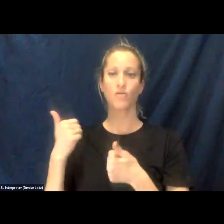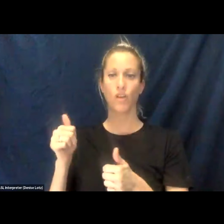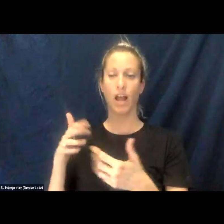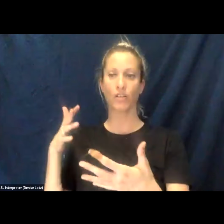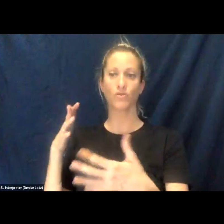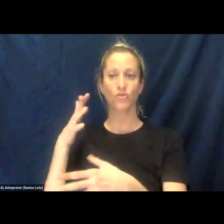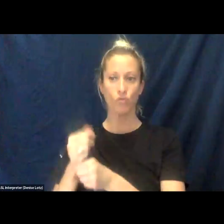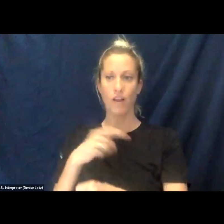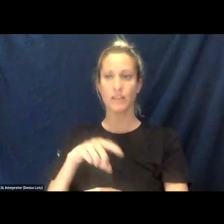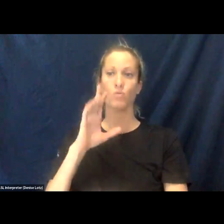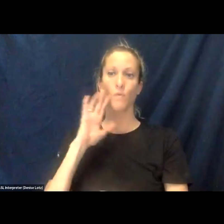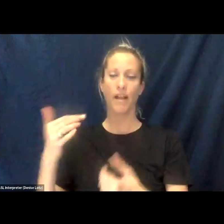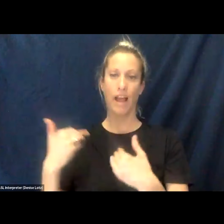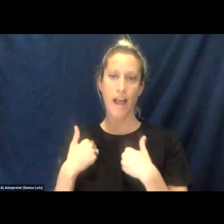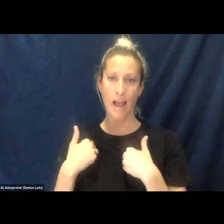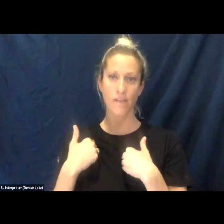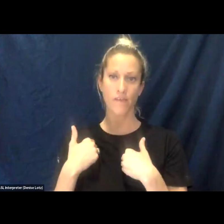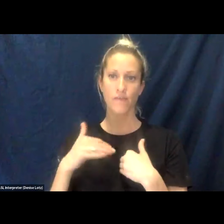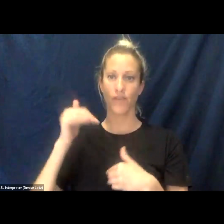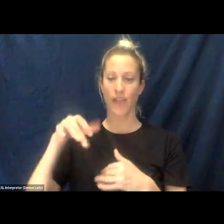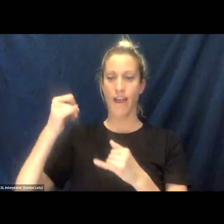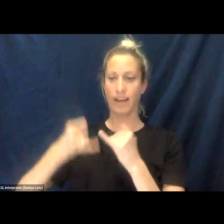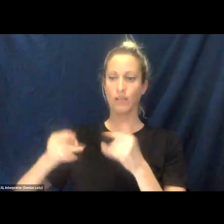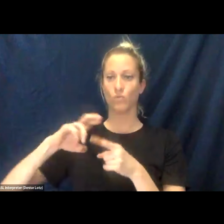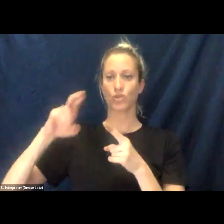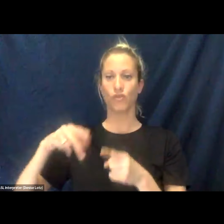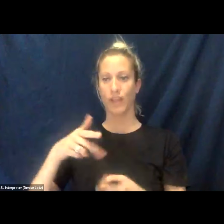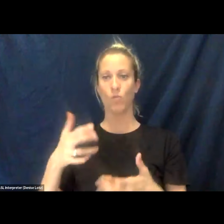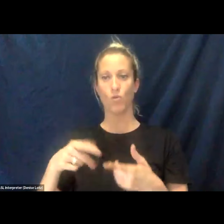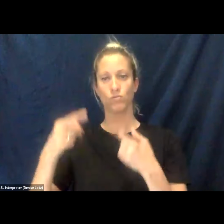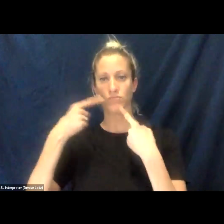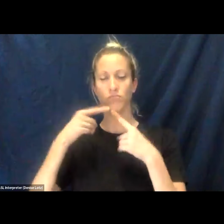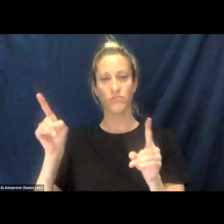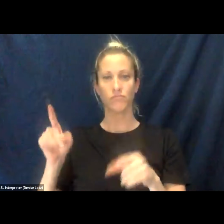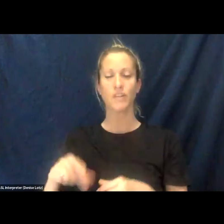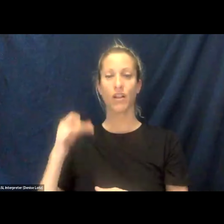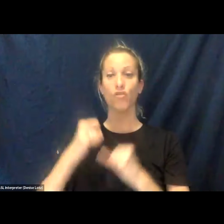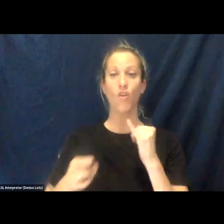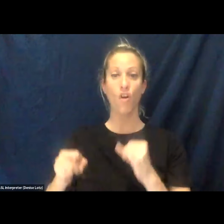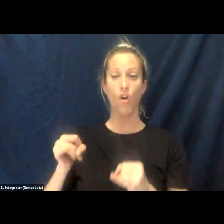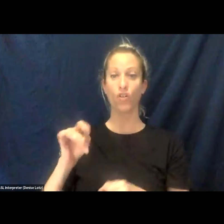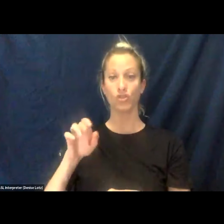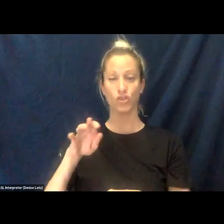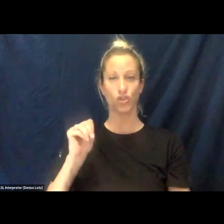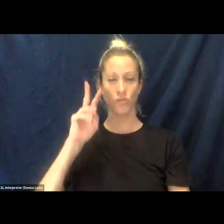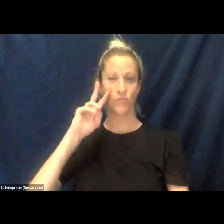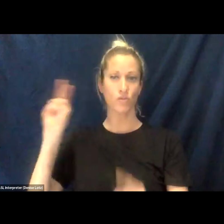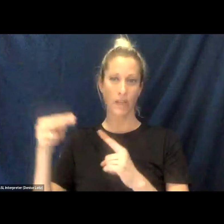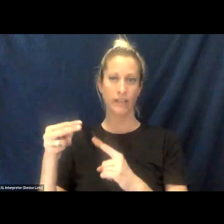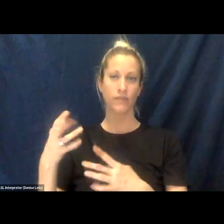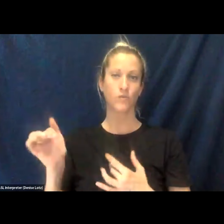that they're actually going to have that end result that they want. And then from there, on a long-term perspective, we want to